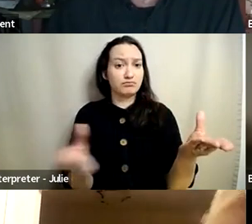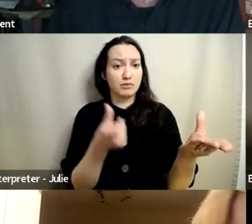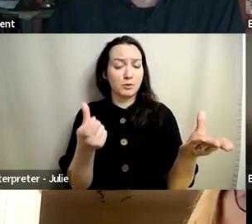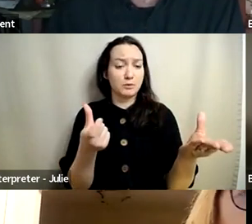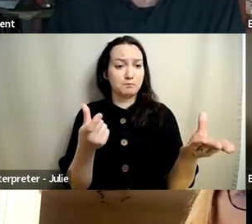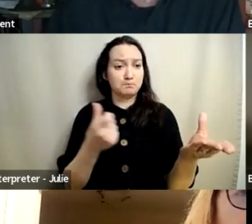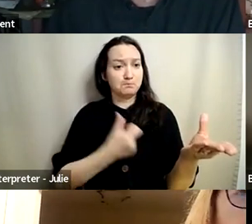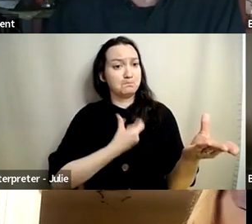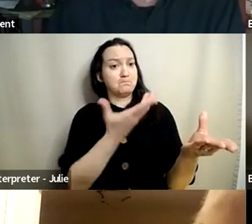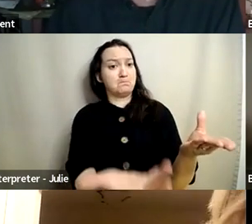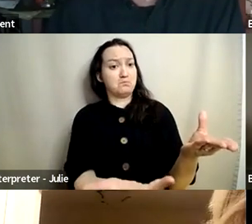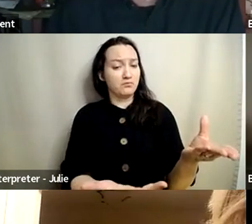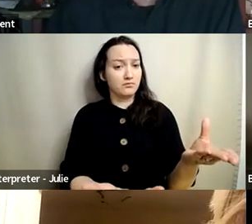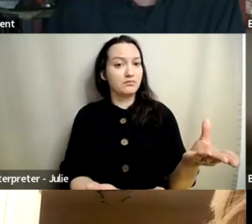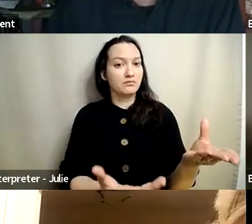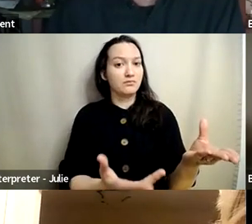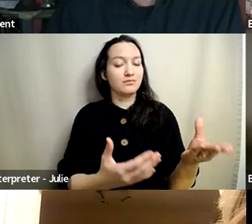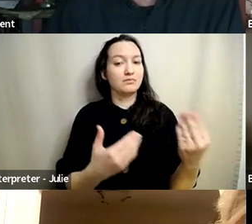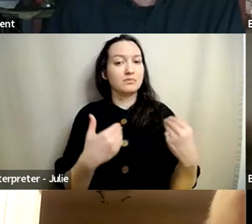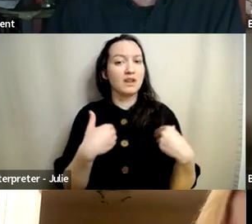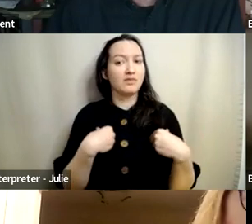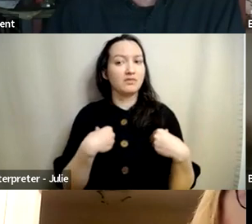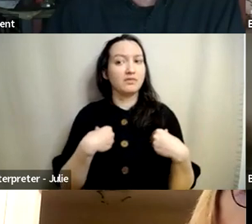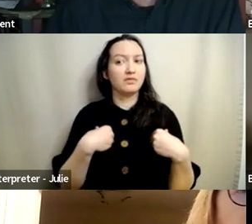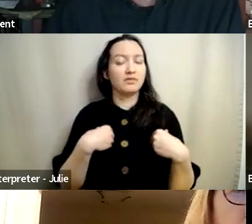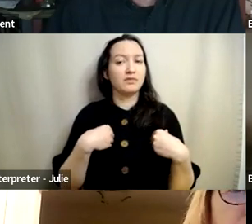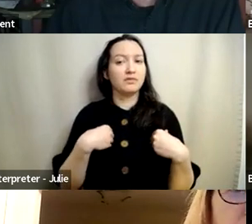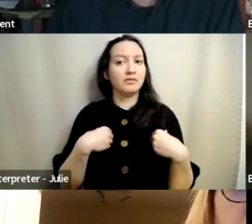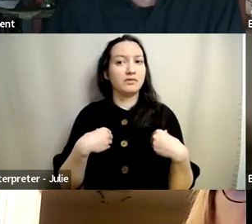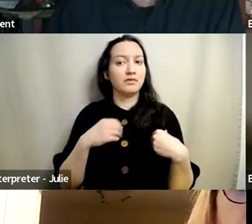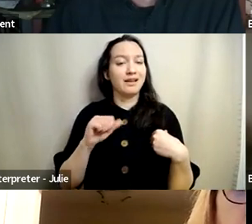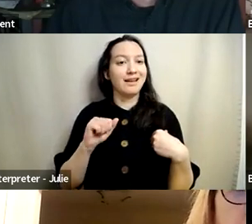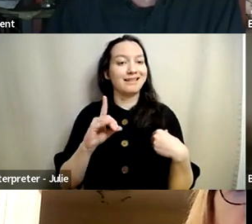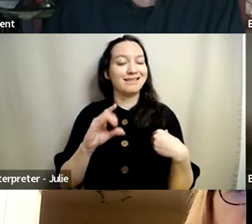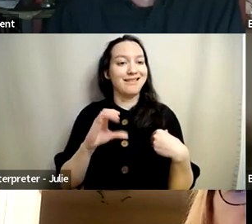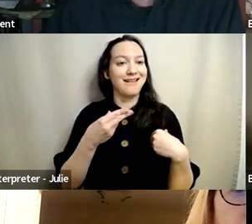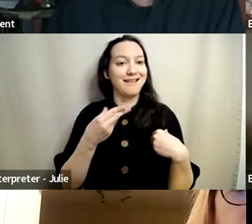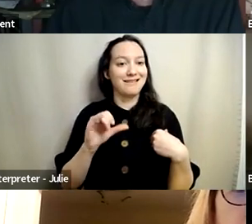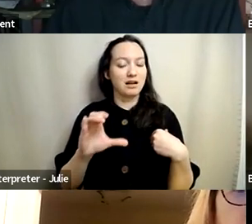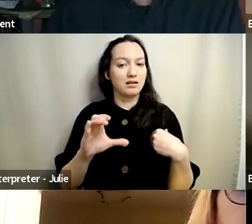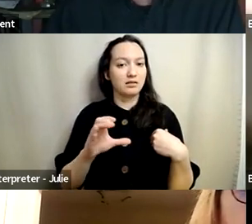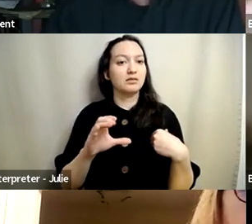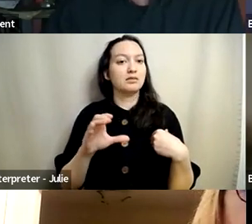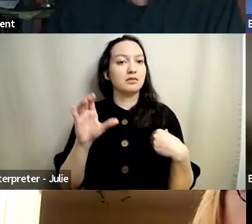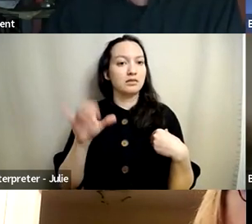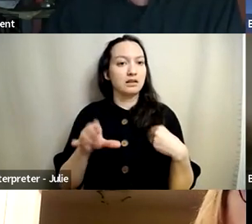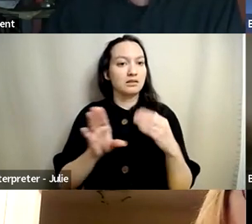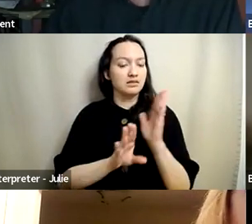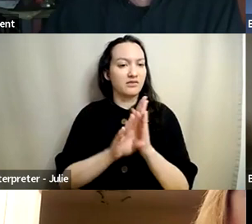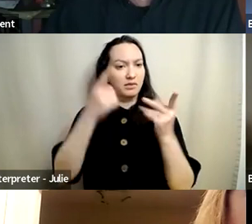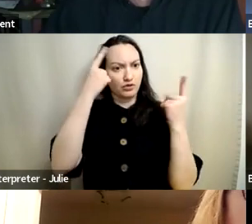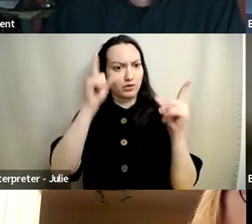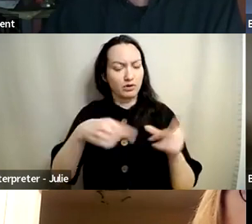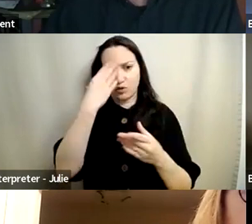make? We do have an ad hoc on the development agreement the members of that ad hoc. I don't know if you have